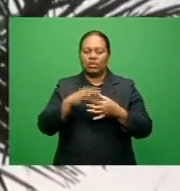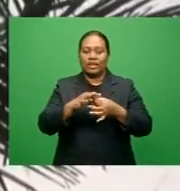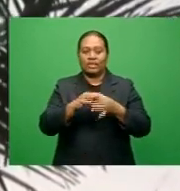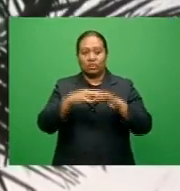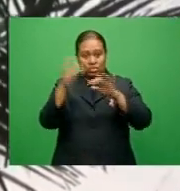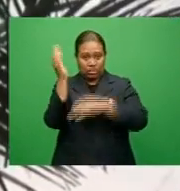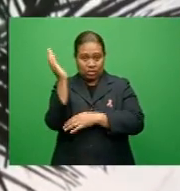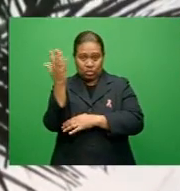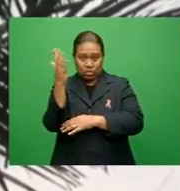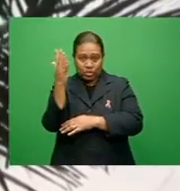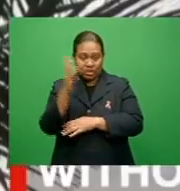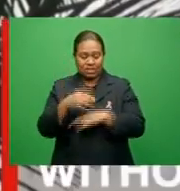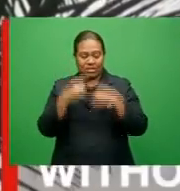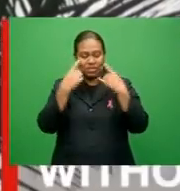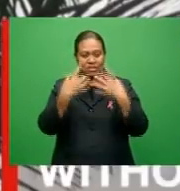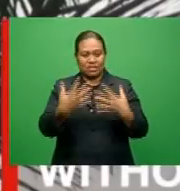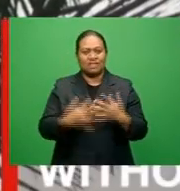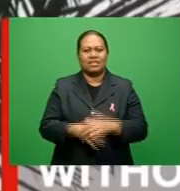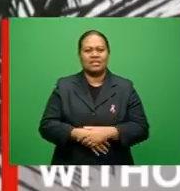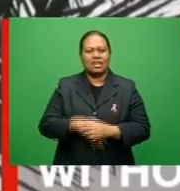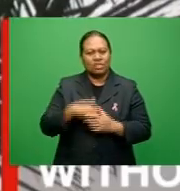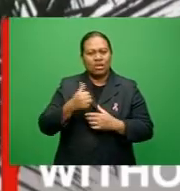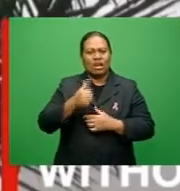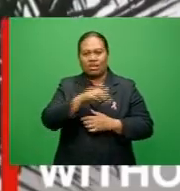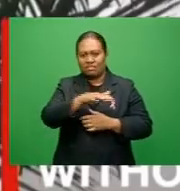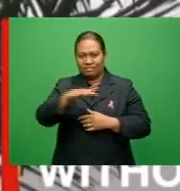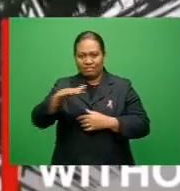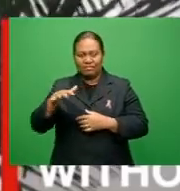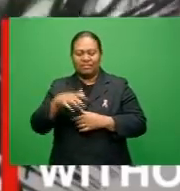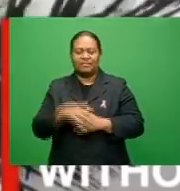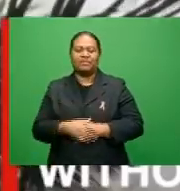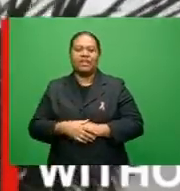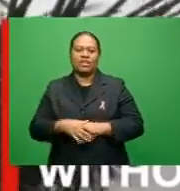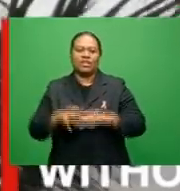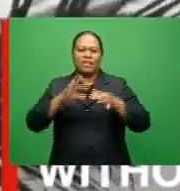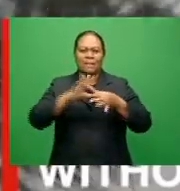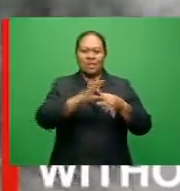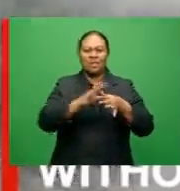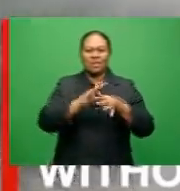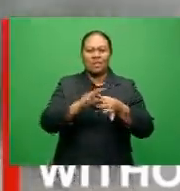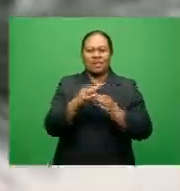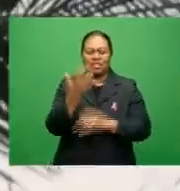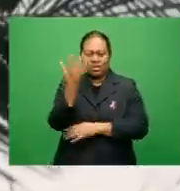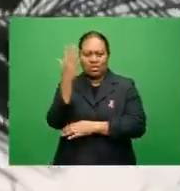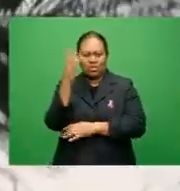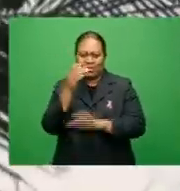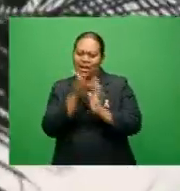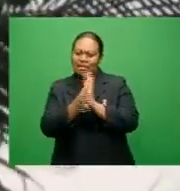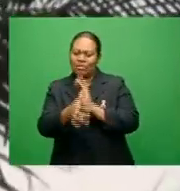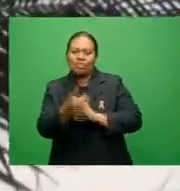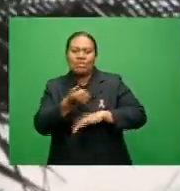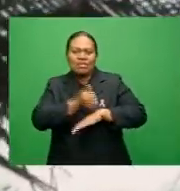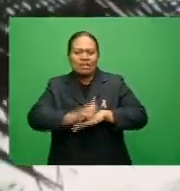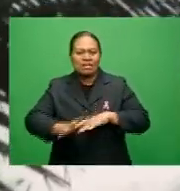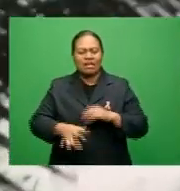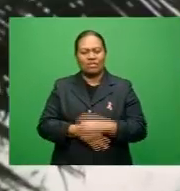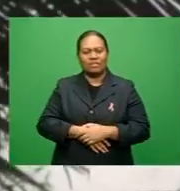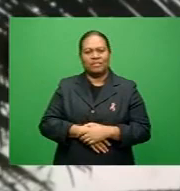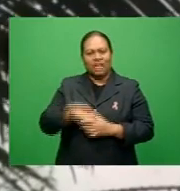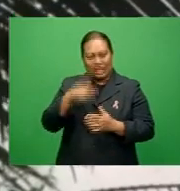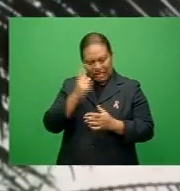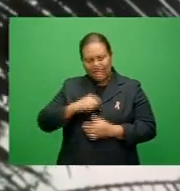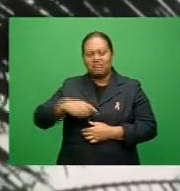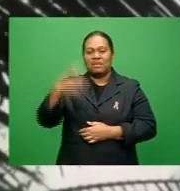to 33 feet off the ground, and they allow the gibbons to travel between the trees without having to go to the ground, an activity that could not only be dangerous